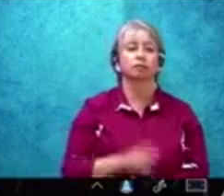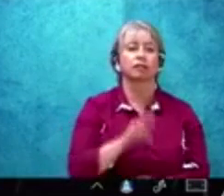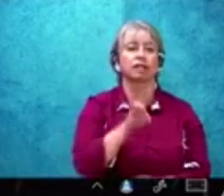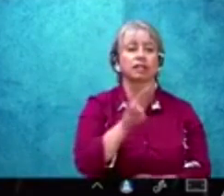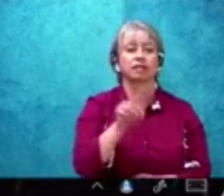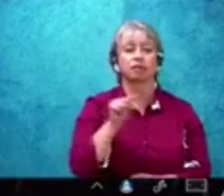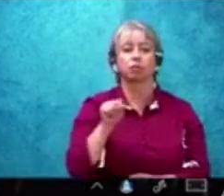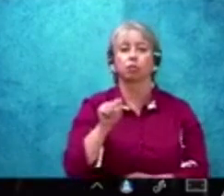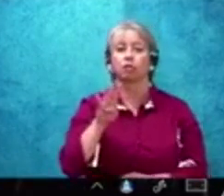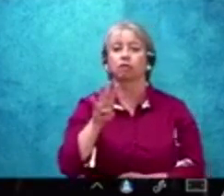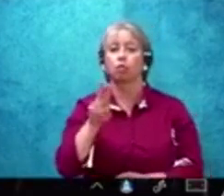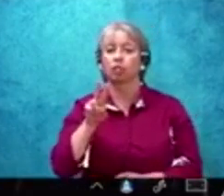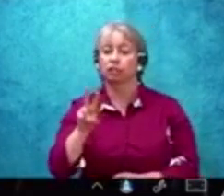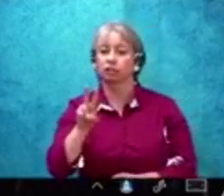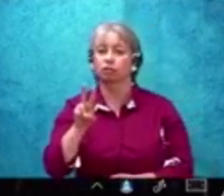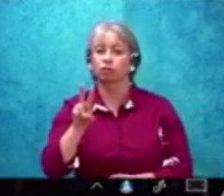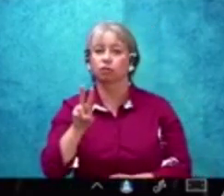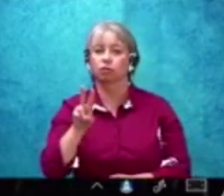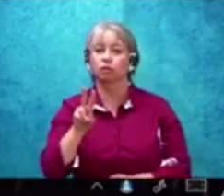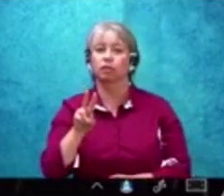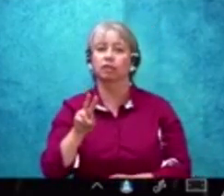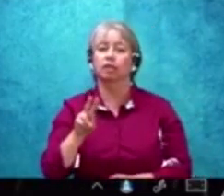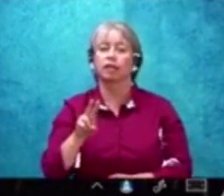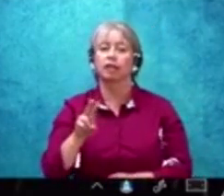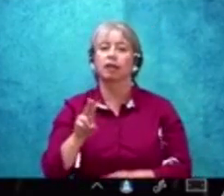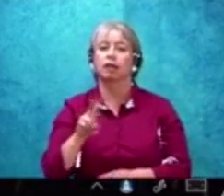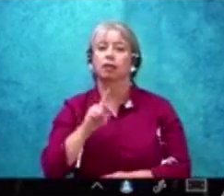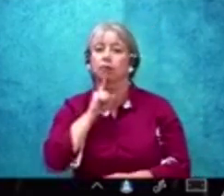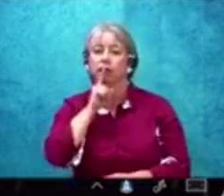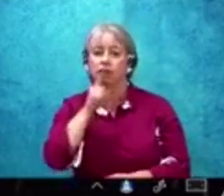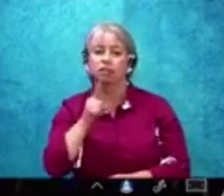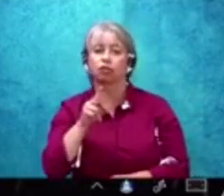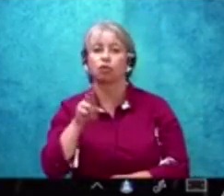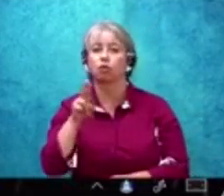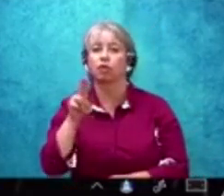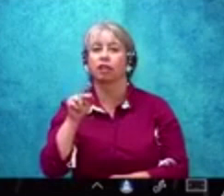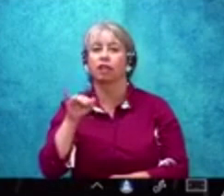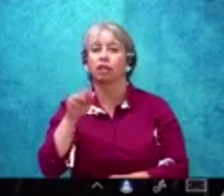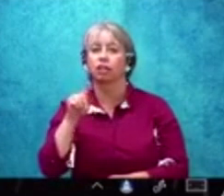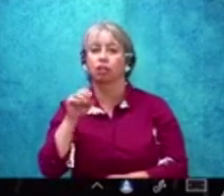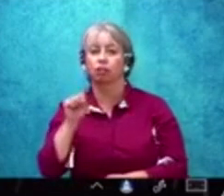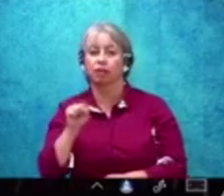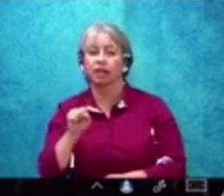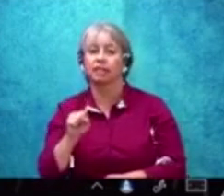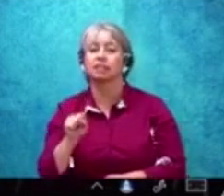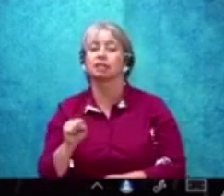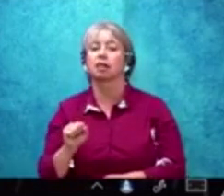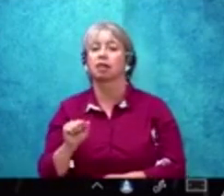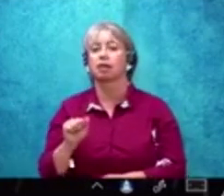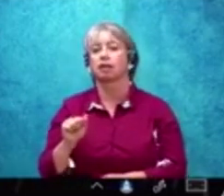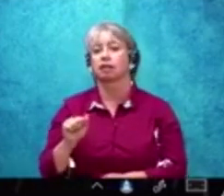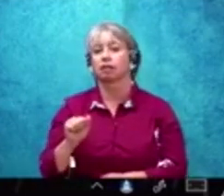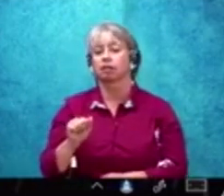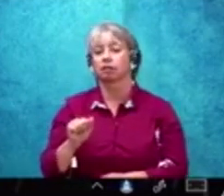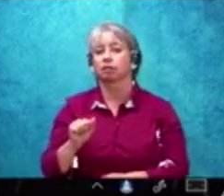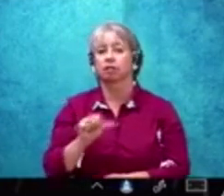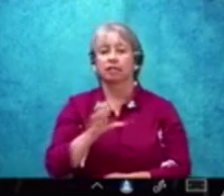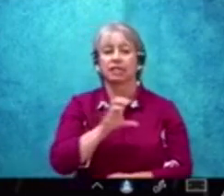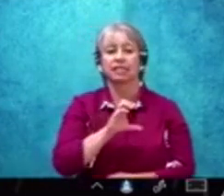7.42. And we need to keep our units in there. This would be blocks. So